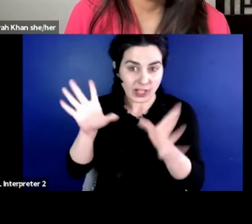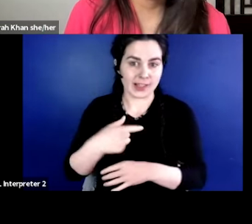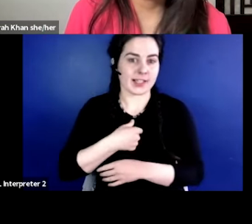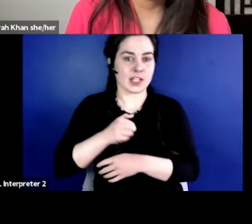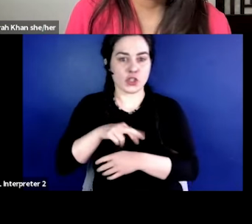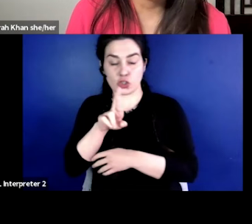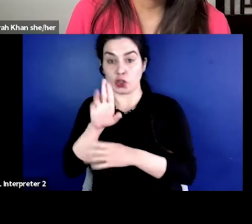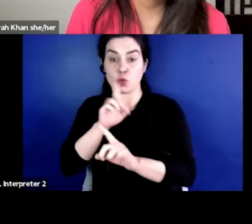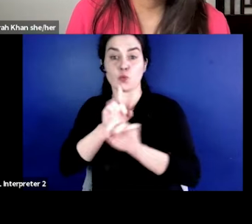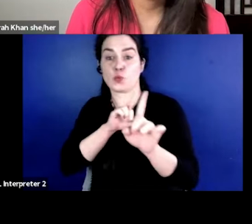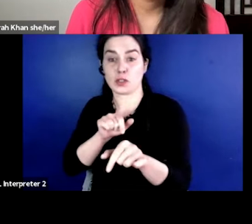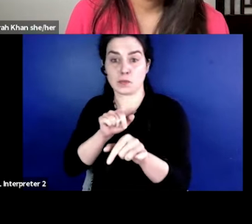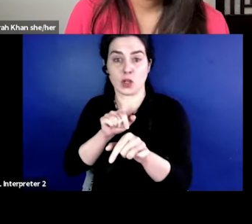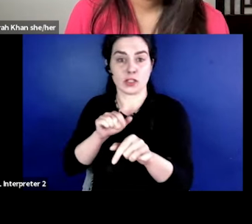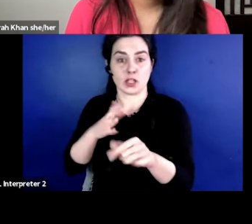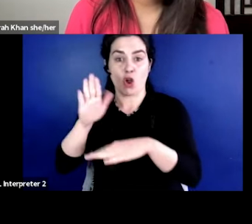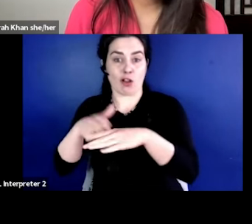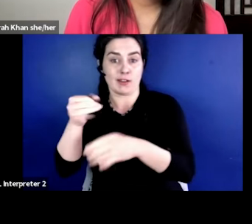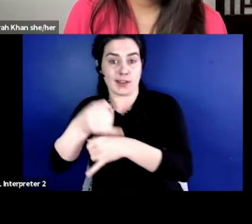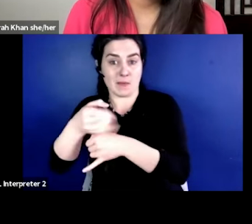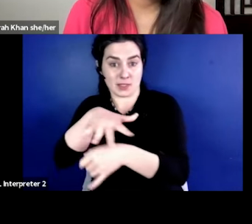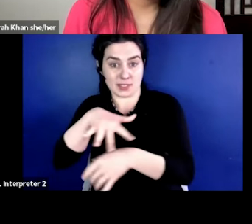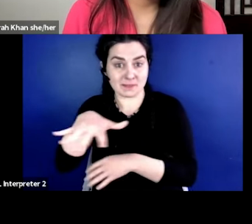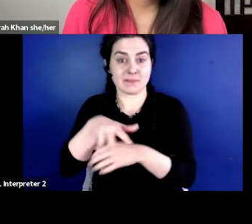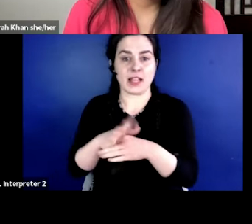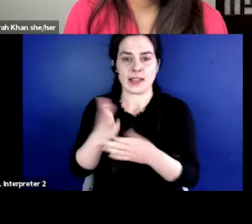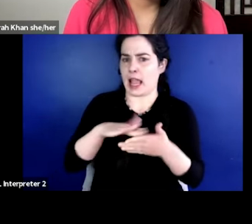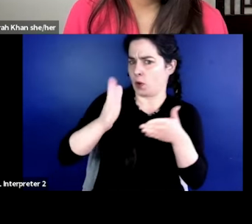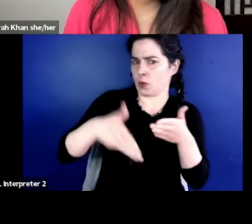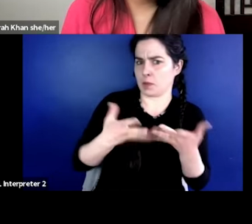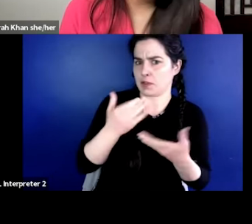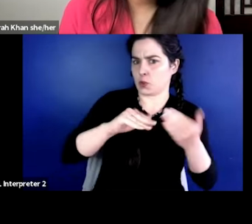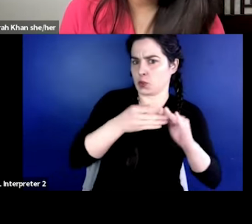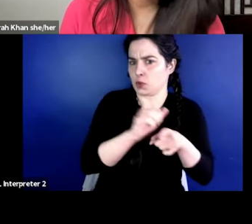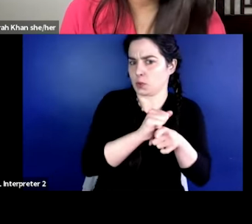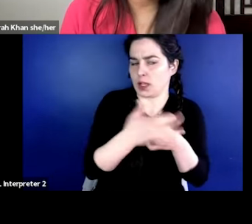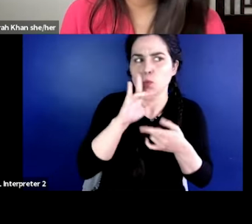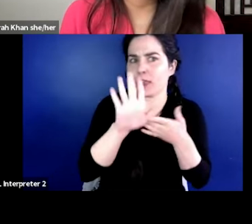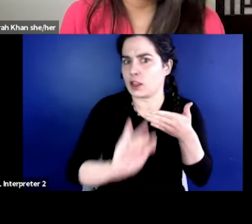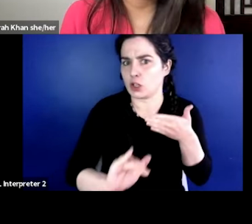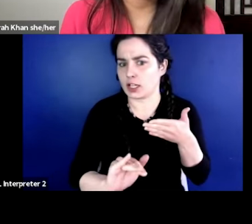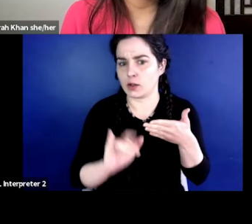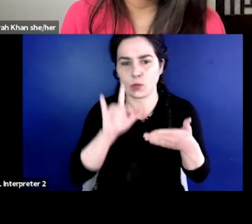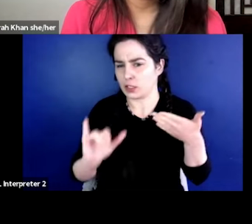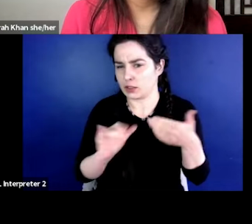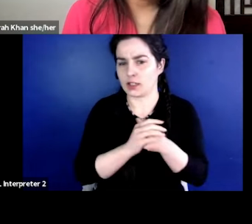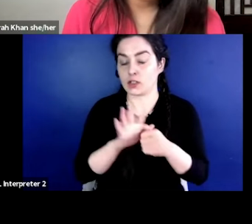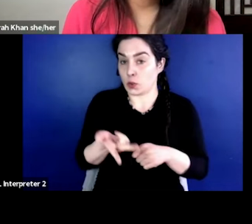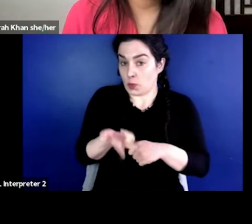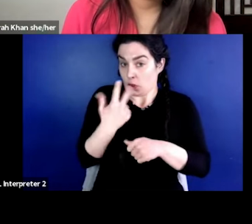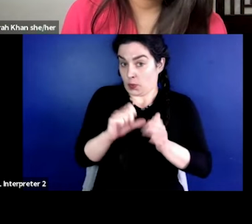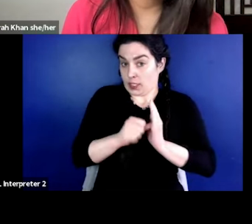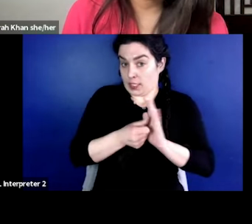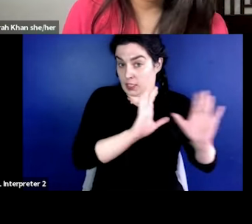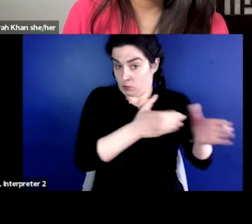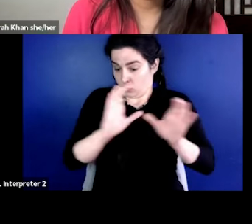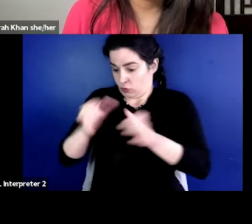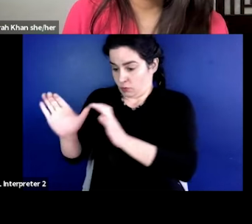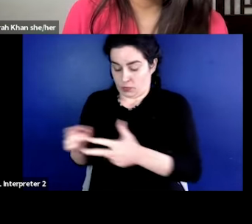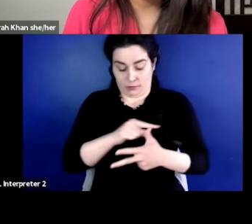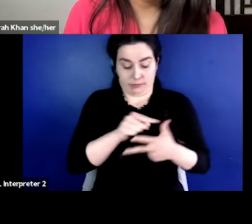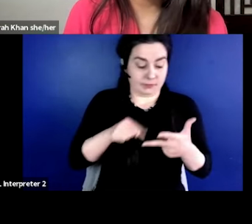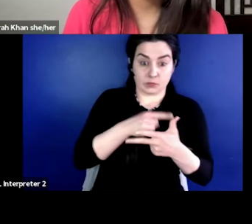outcomes of those communities of practice. We also saw working groups come together. So there's three key working groups that came together. One to look at